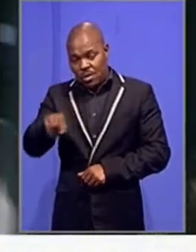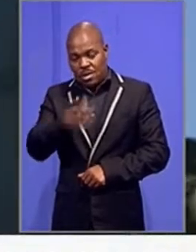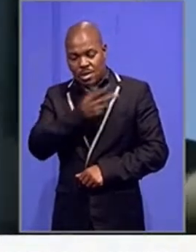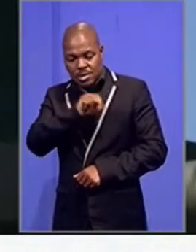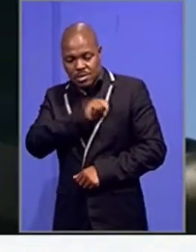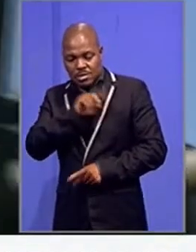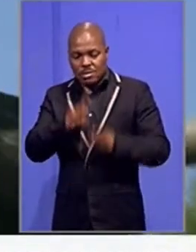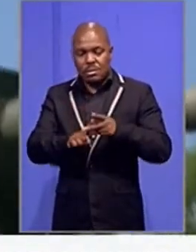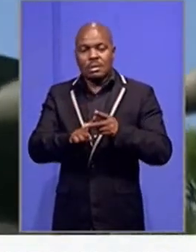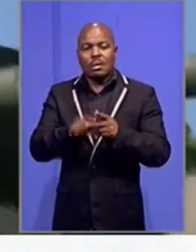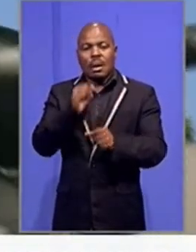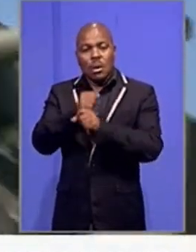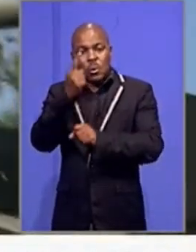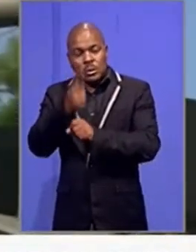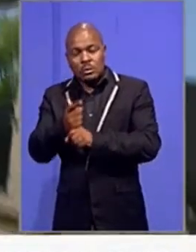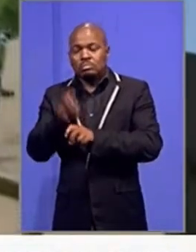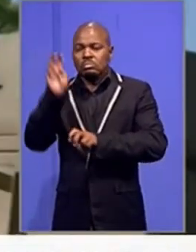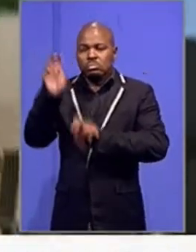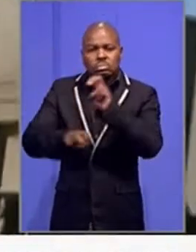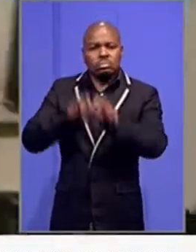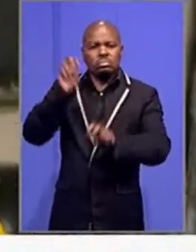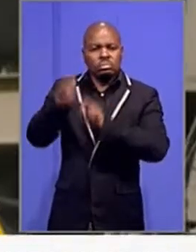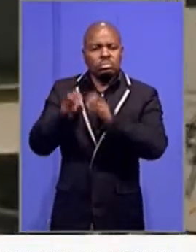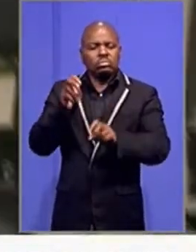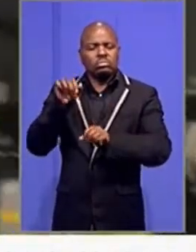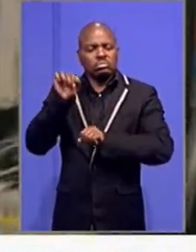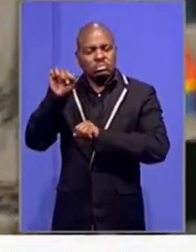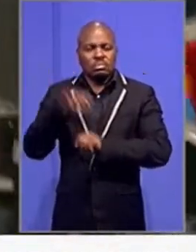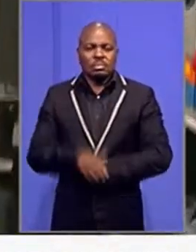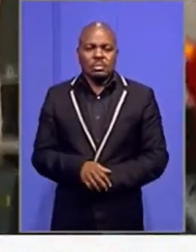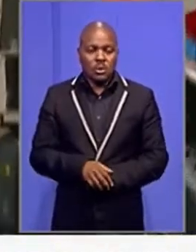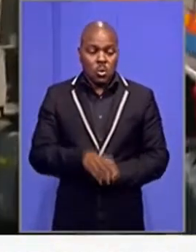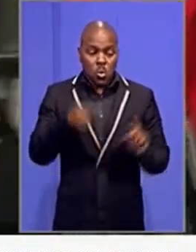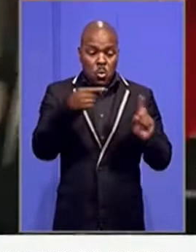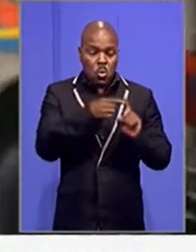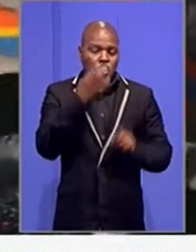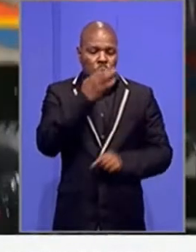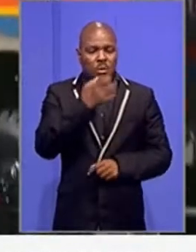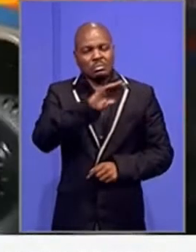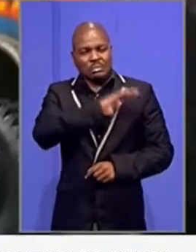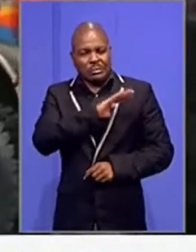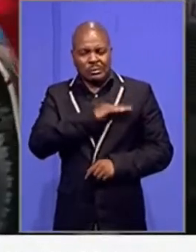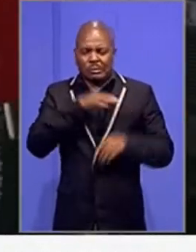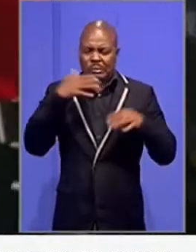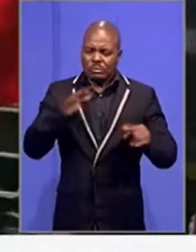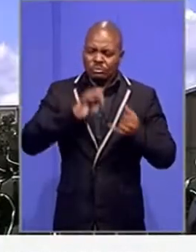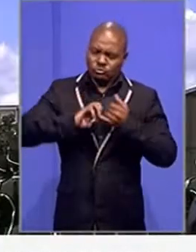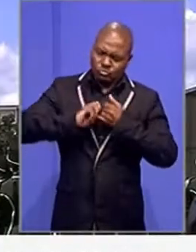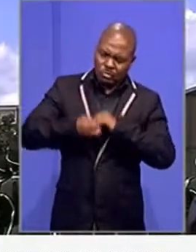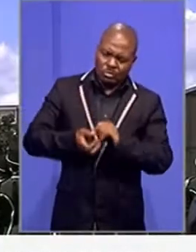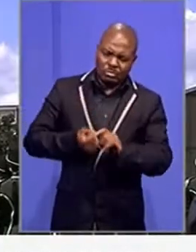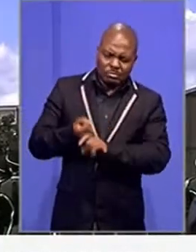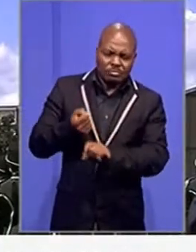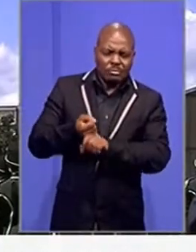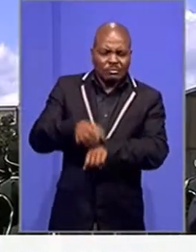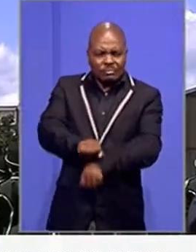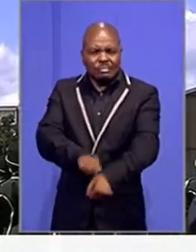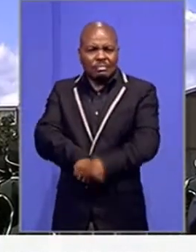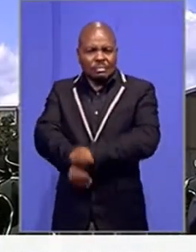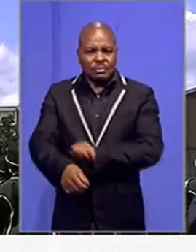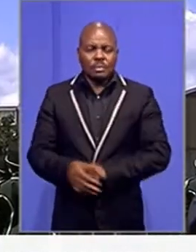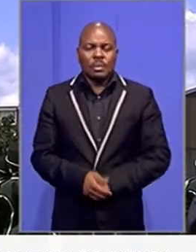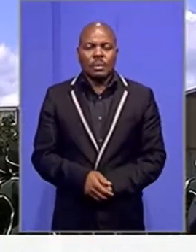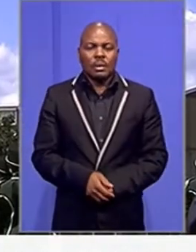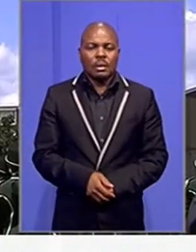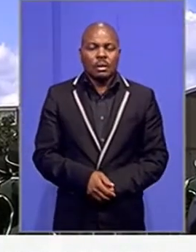le Gauteng. O boletse hore sesole sa naha se sebedise ka thata tlasa maemo a boima. The terrible